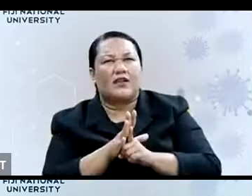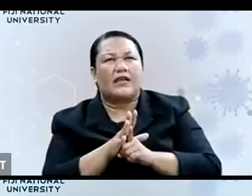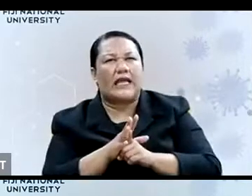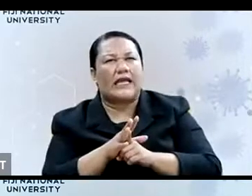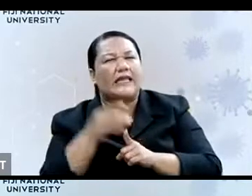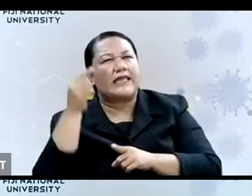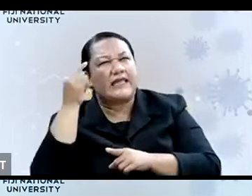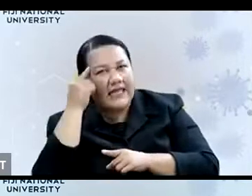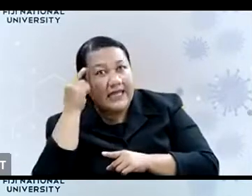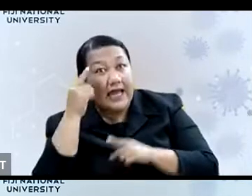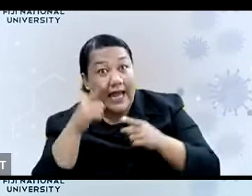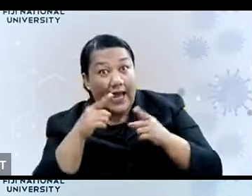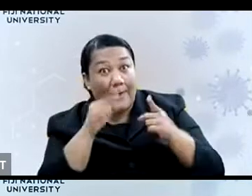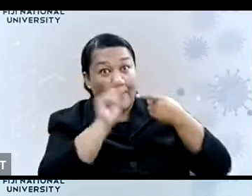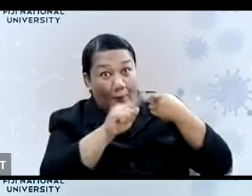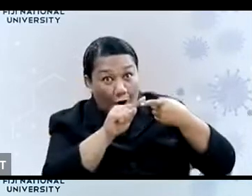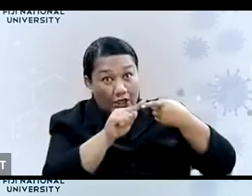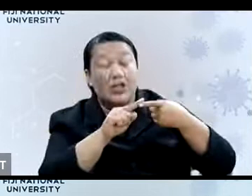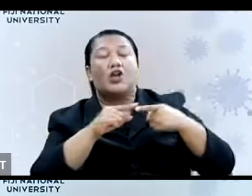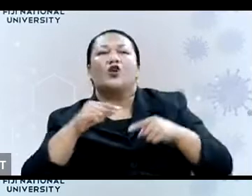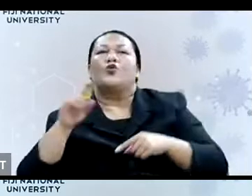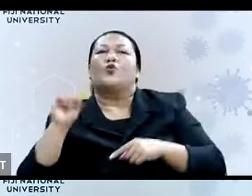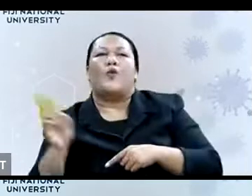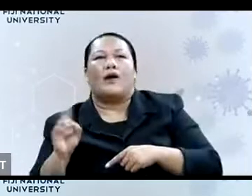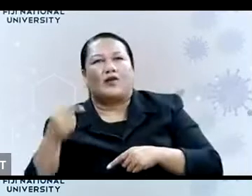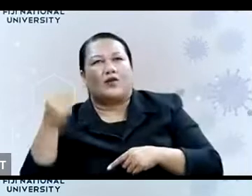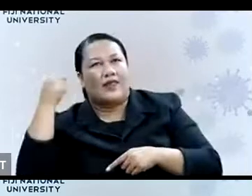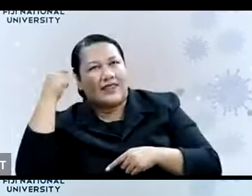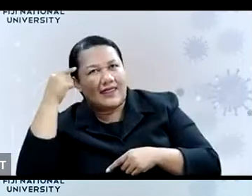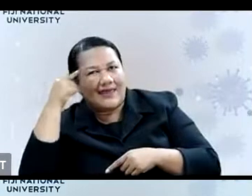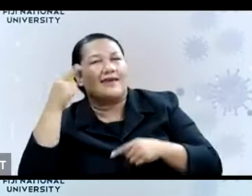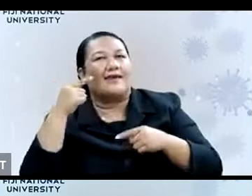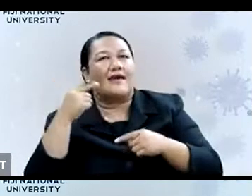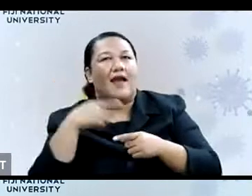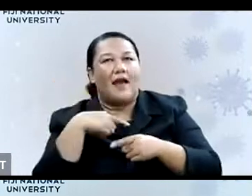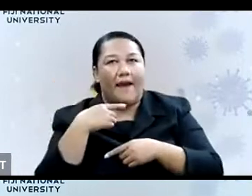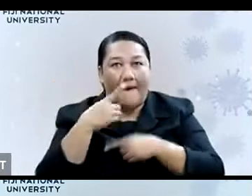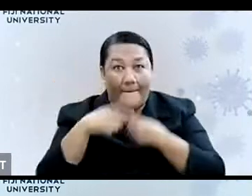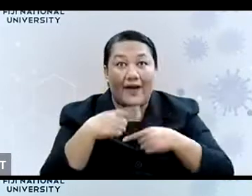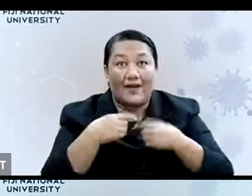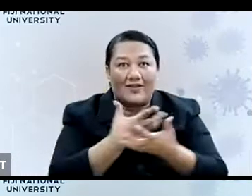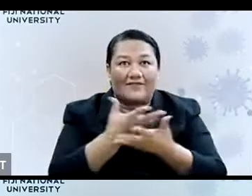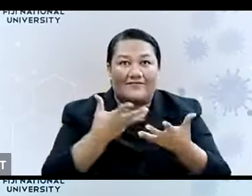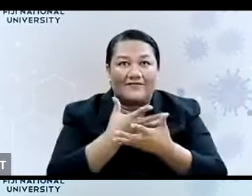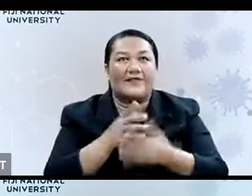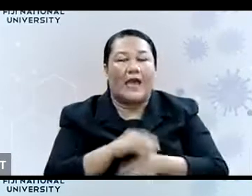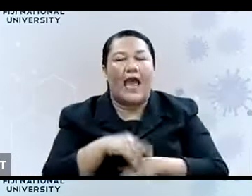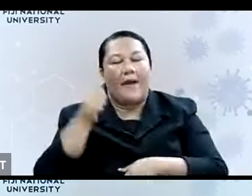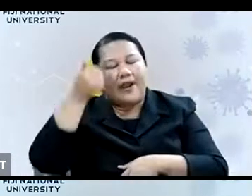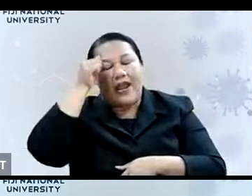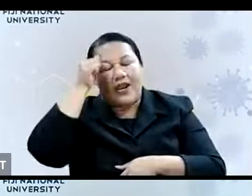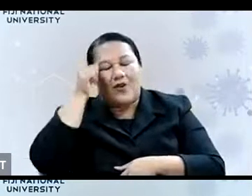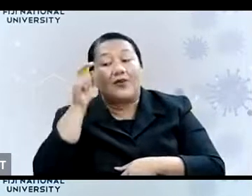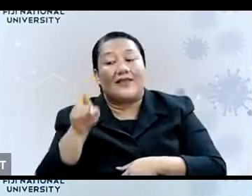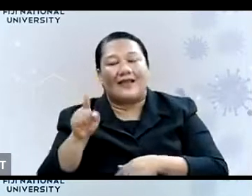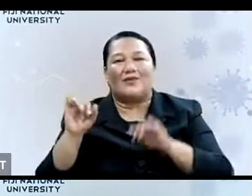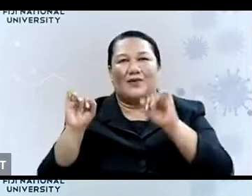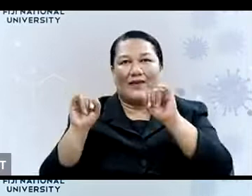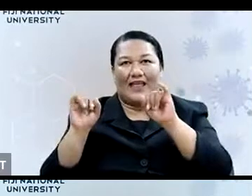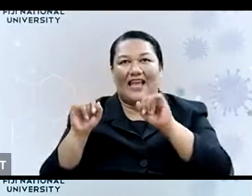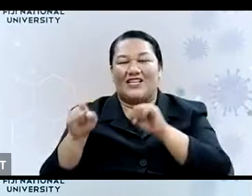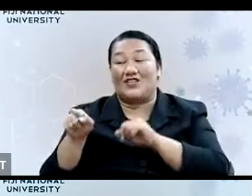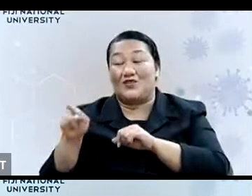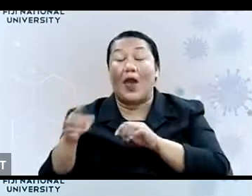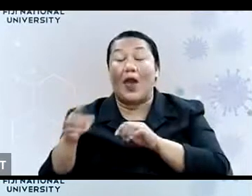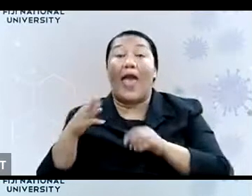consideration, but if there is one hurdle that stands in the way, it would be the constitutional fundamental